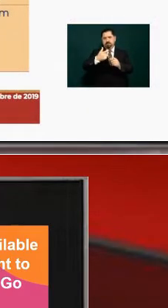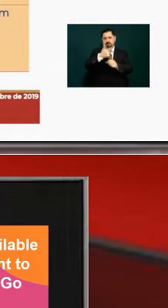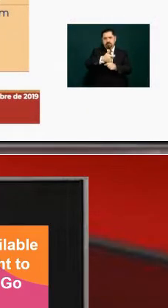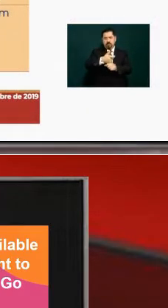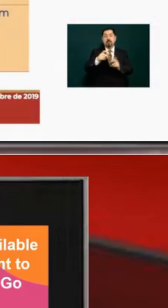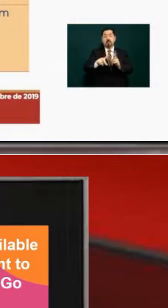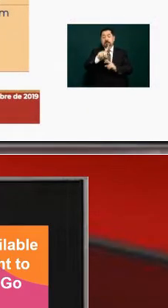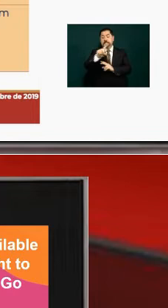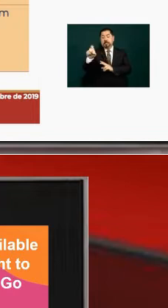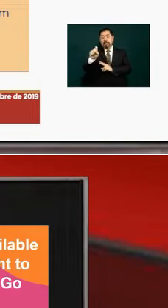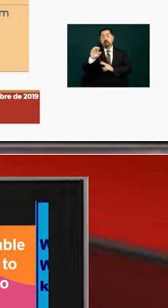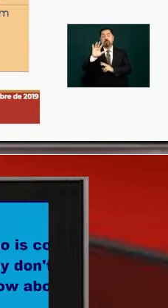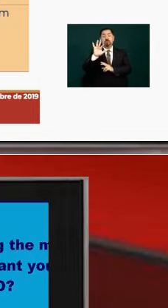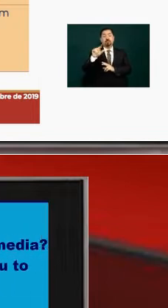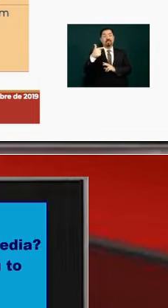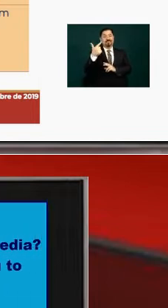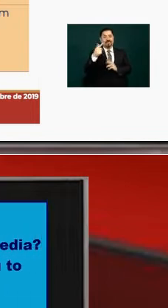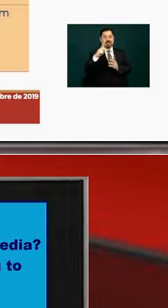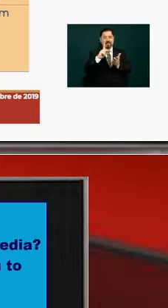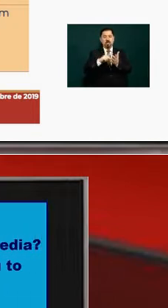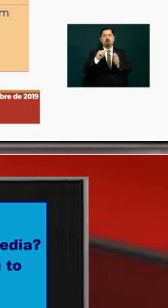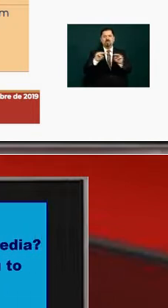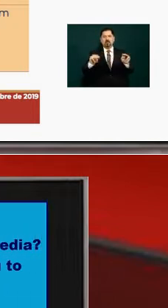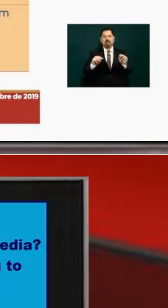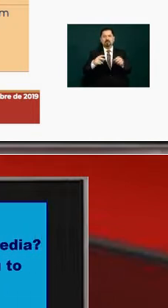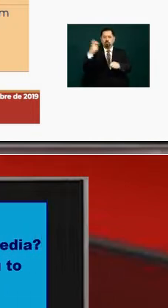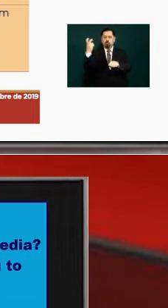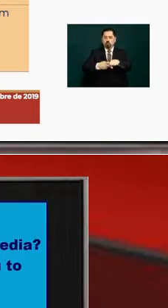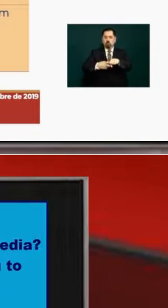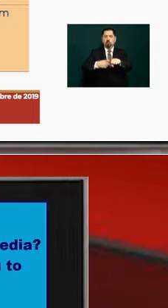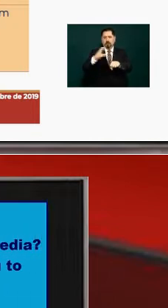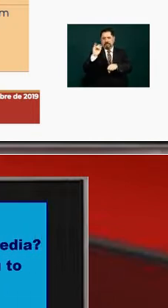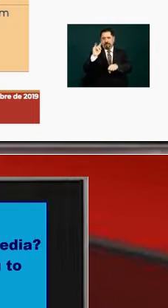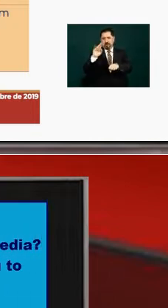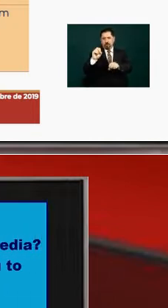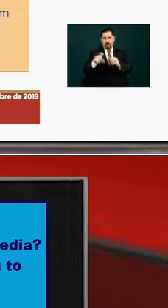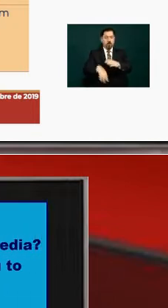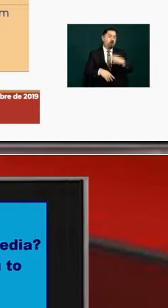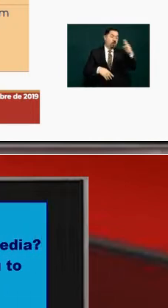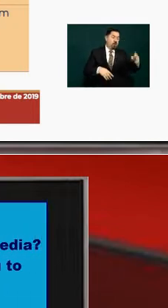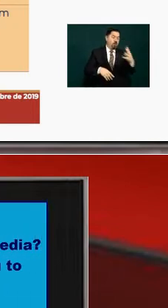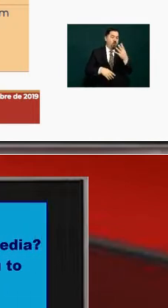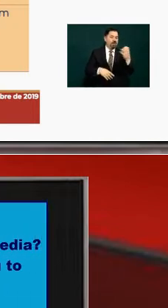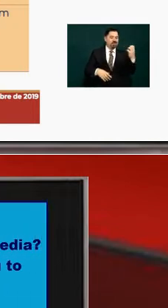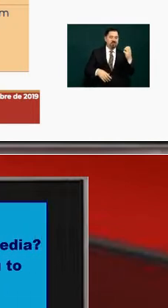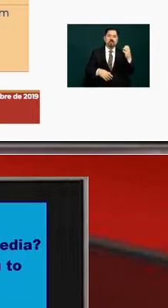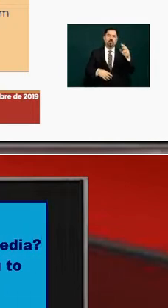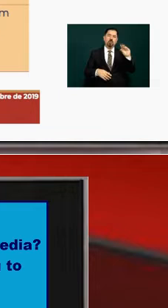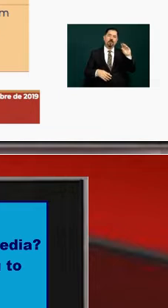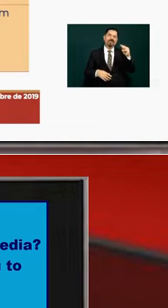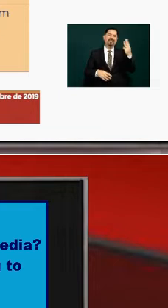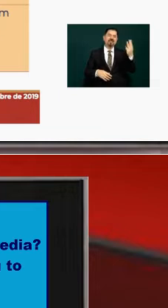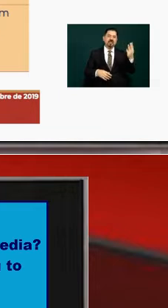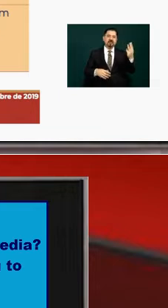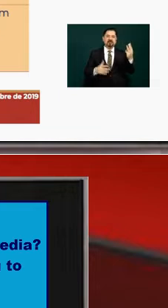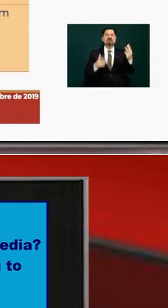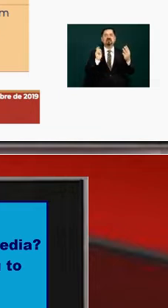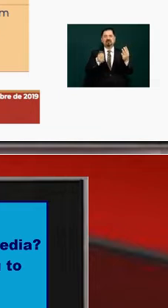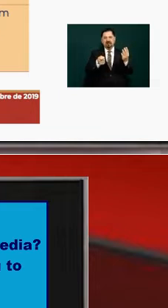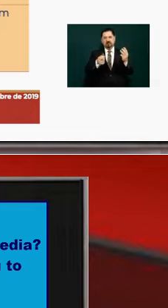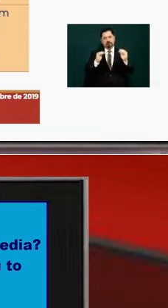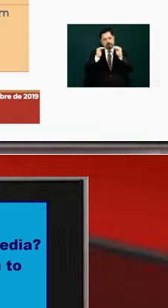so there's the numbers on the longitude and it's done a few